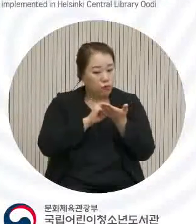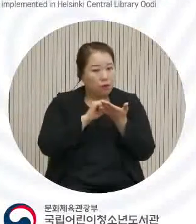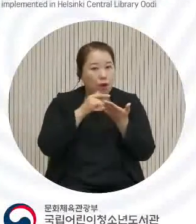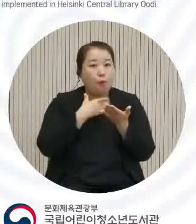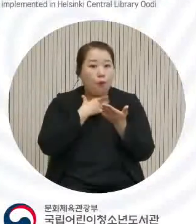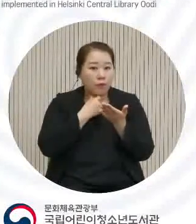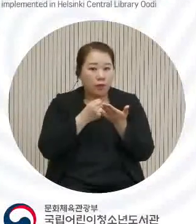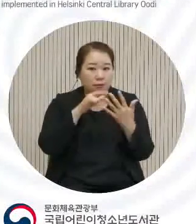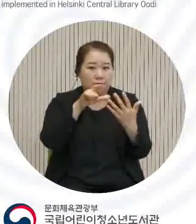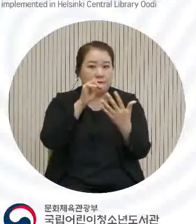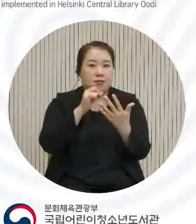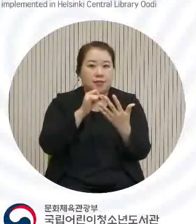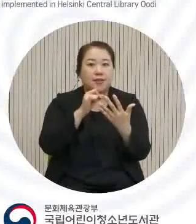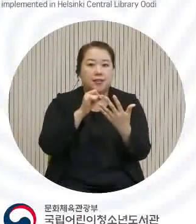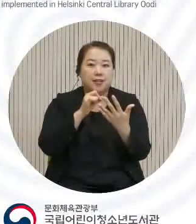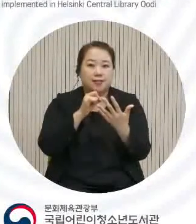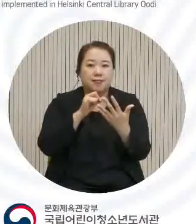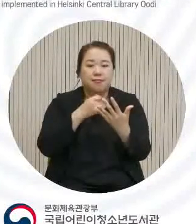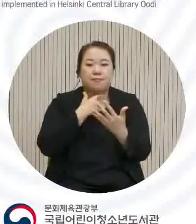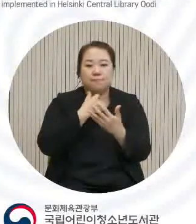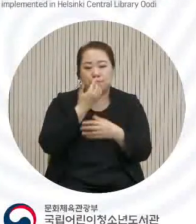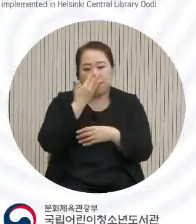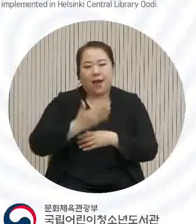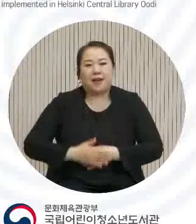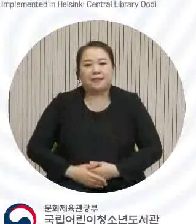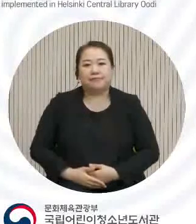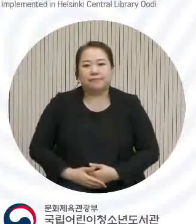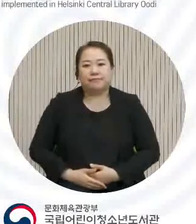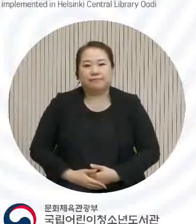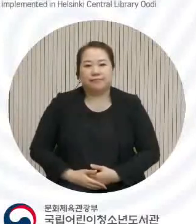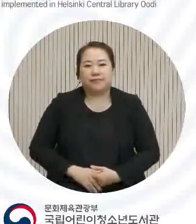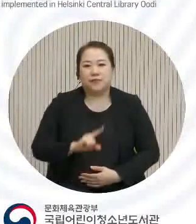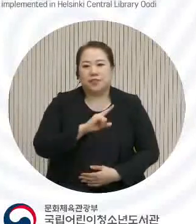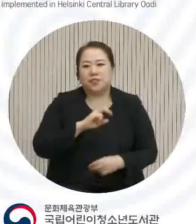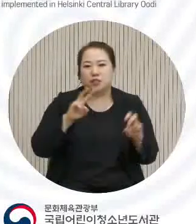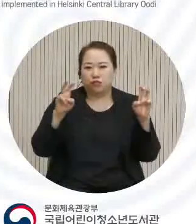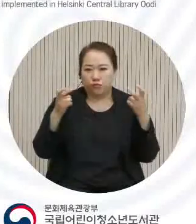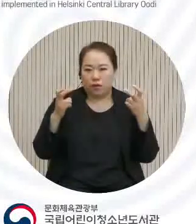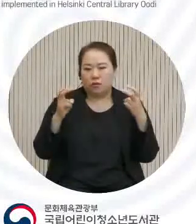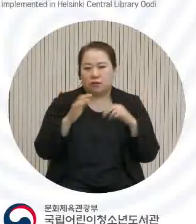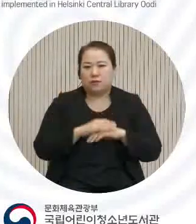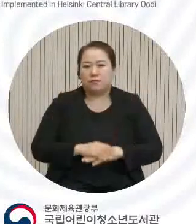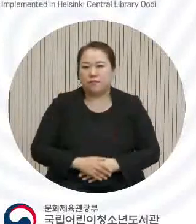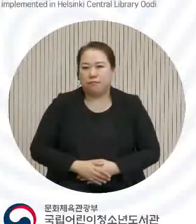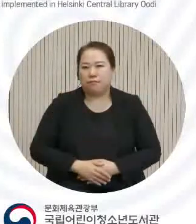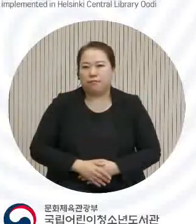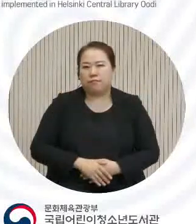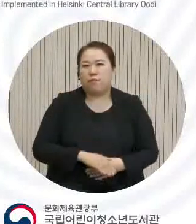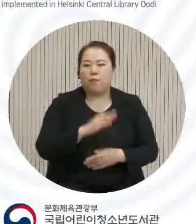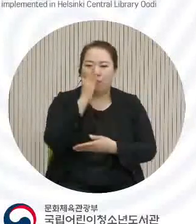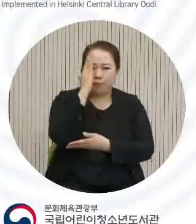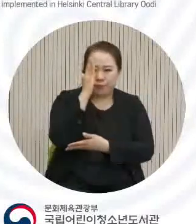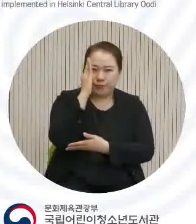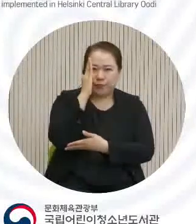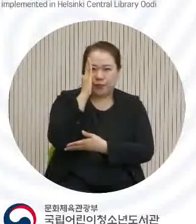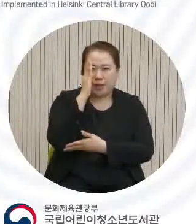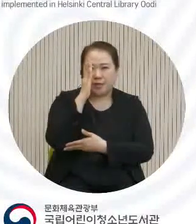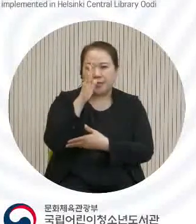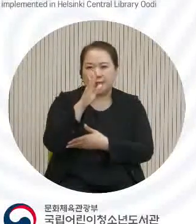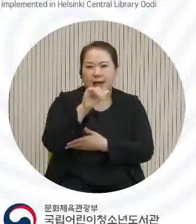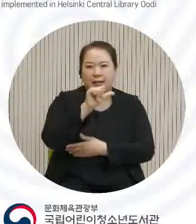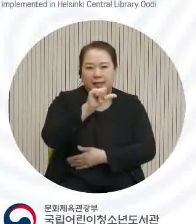Themes of the workshops range from stories and word art to coding, augmented reality, and visual arts and